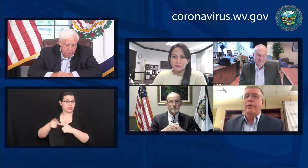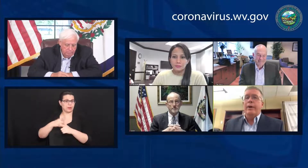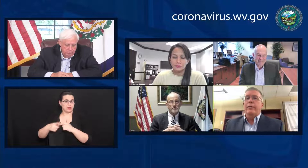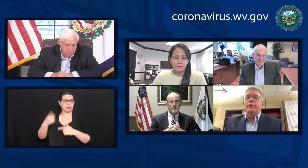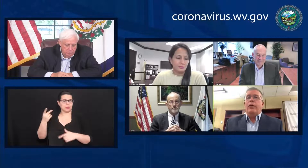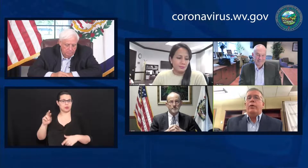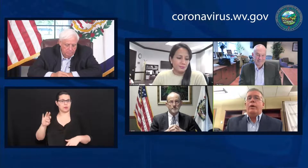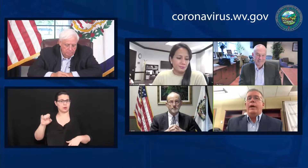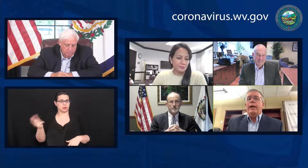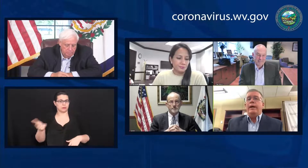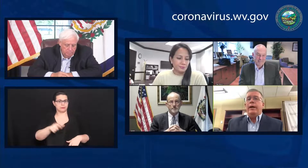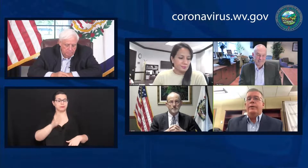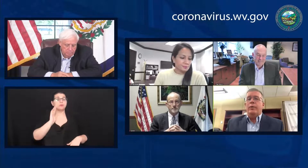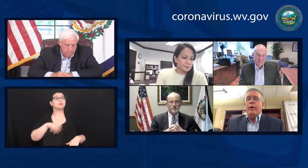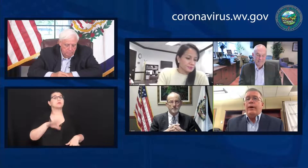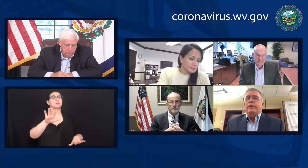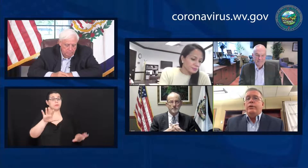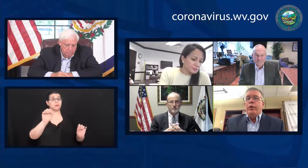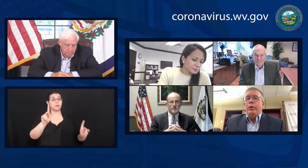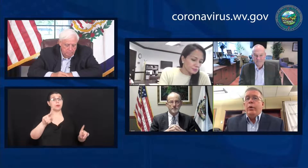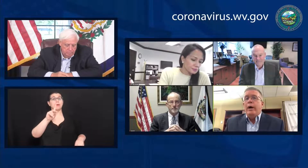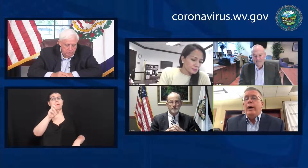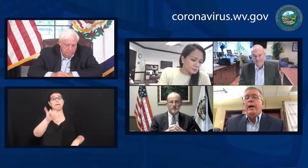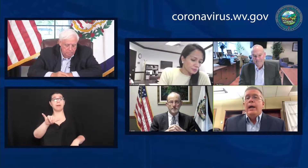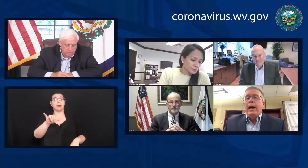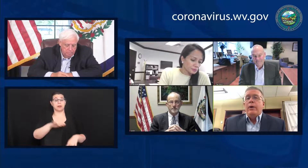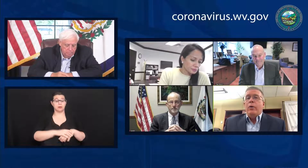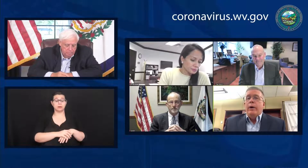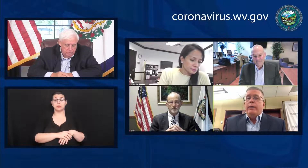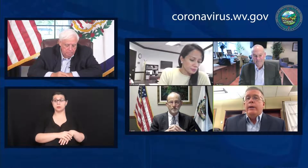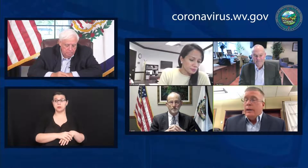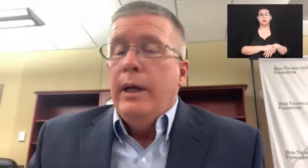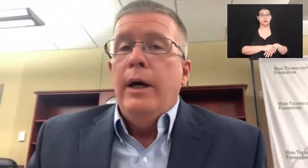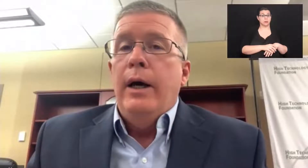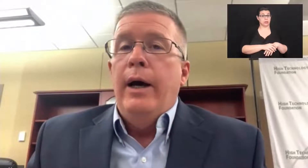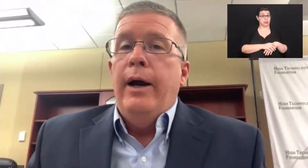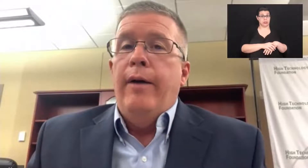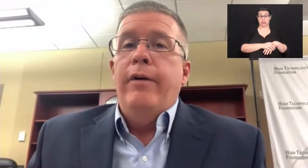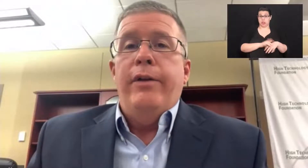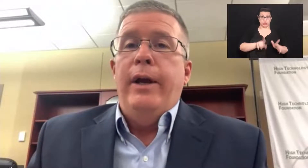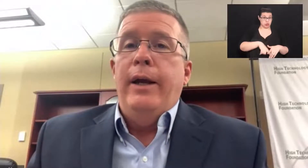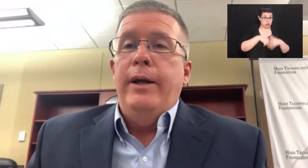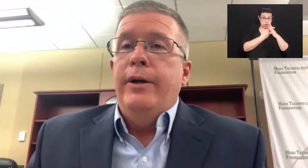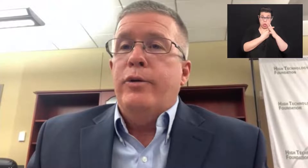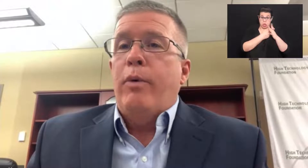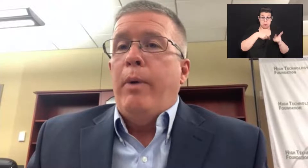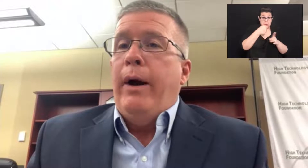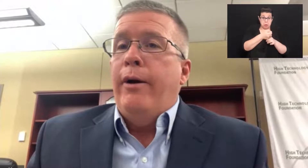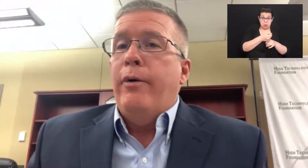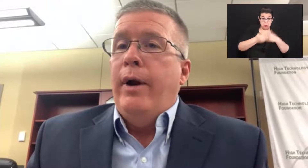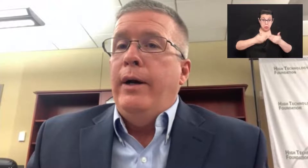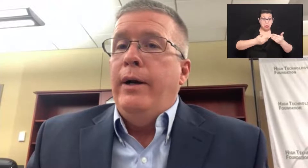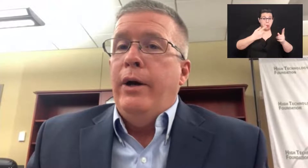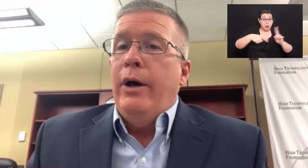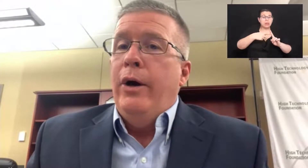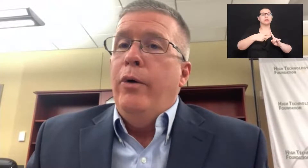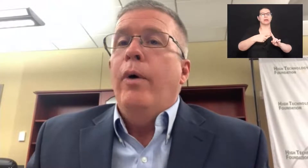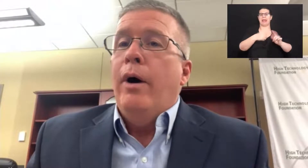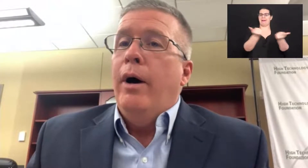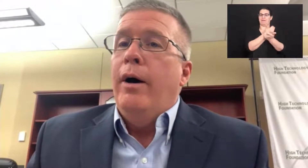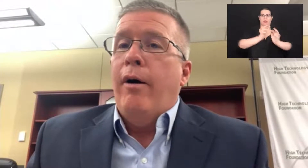Yes, sir, Governor. So, Kenny, as it relates to how quickly, everything is prepared and ready